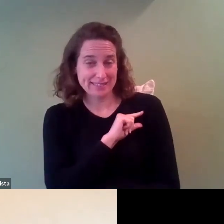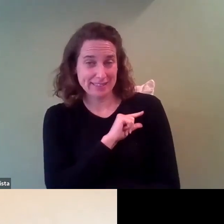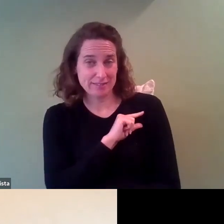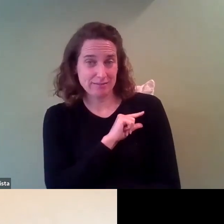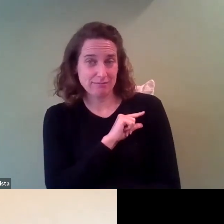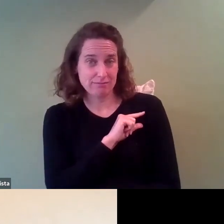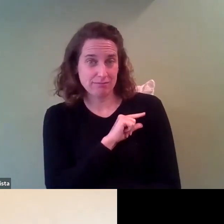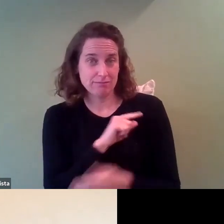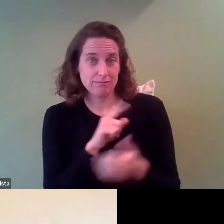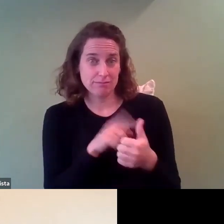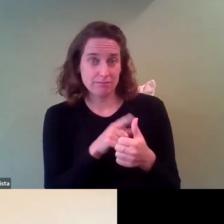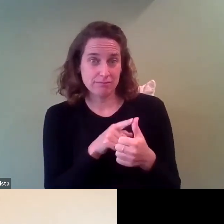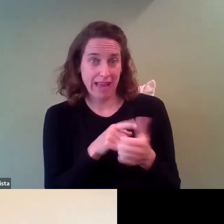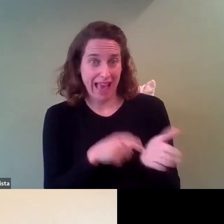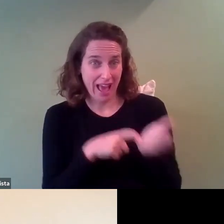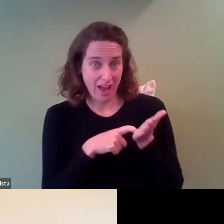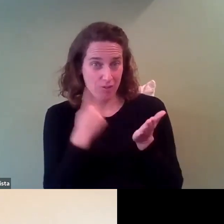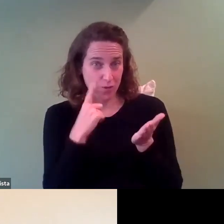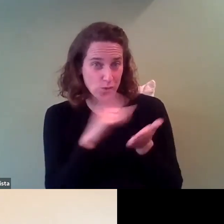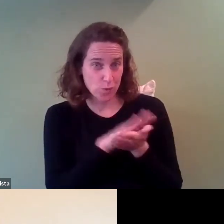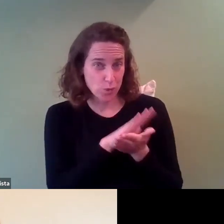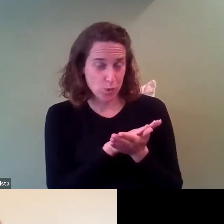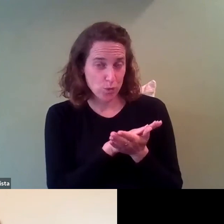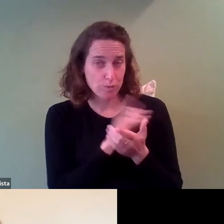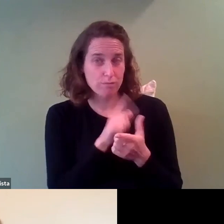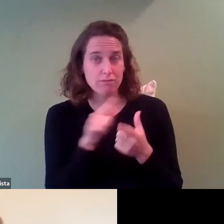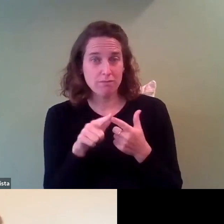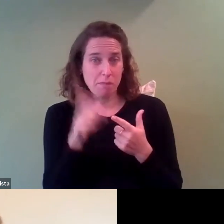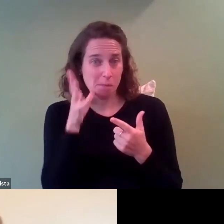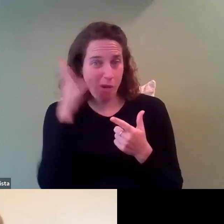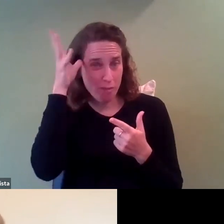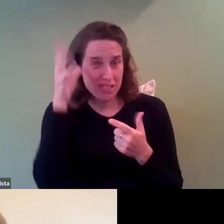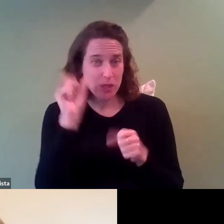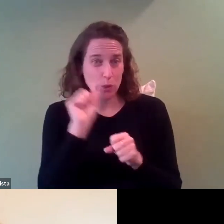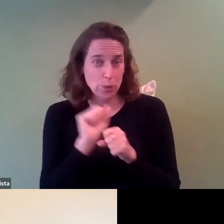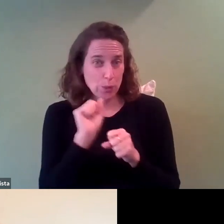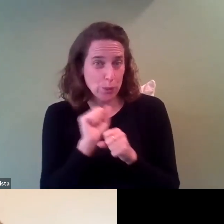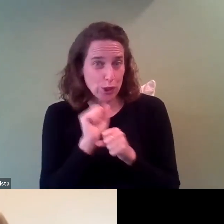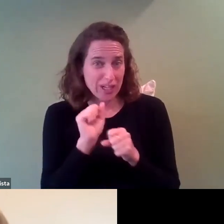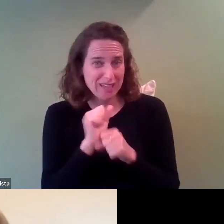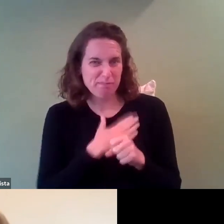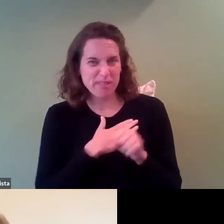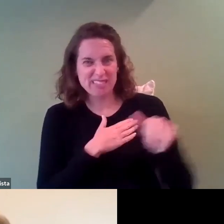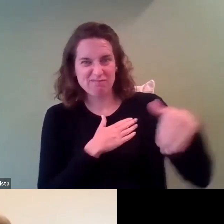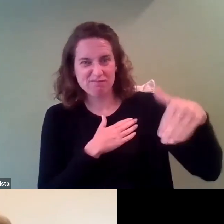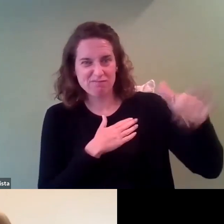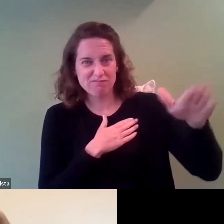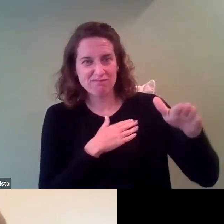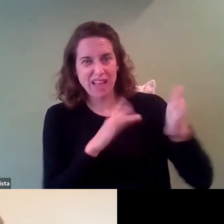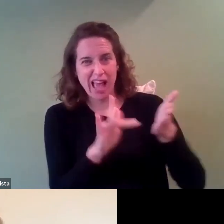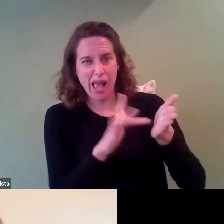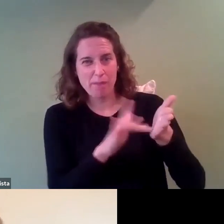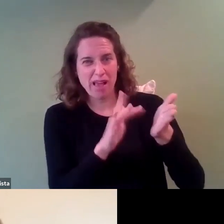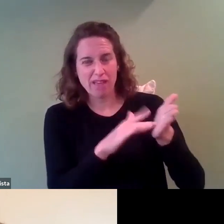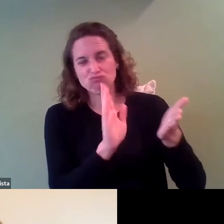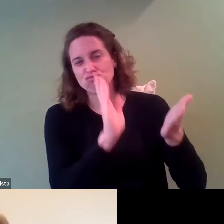use it for school. But then mom and dad are trying to get some work done. So please go over there. Here, take the iPad,